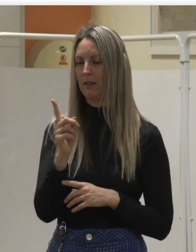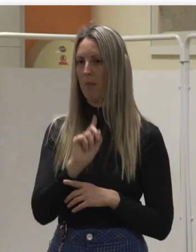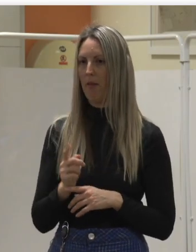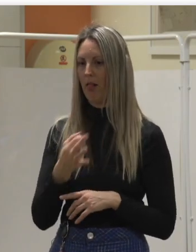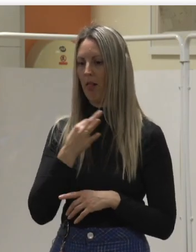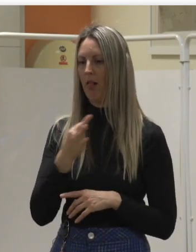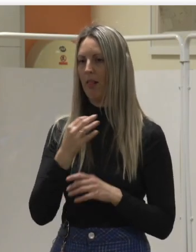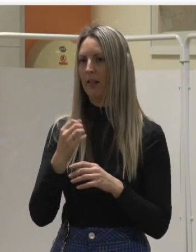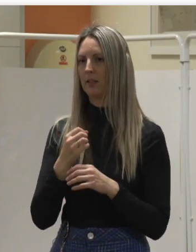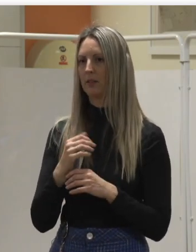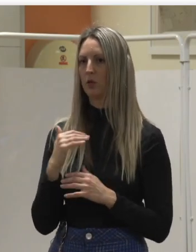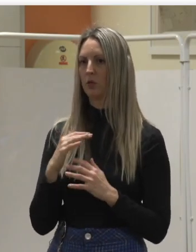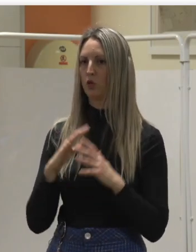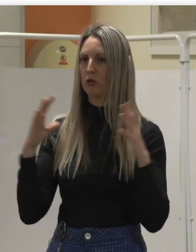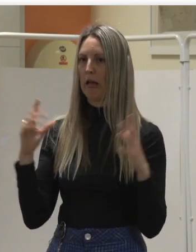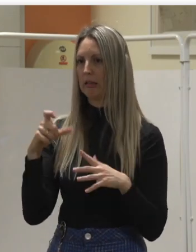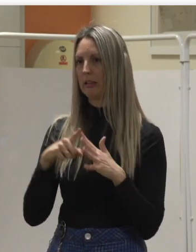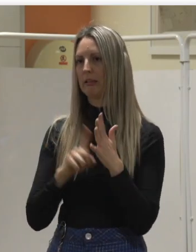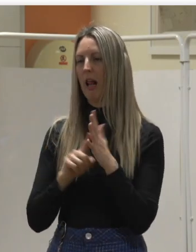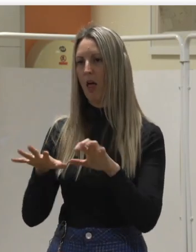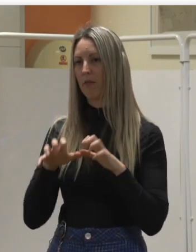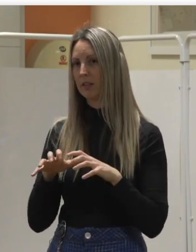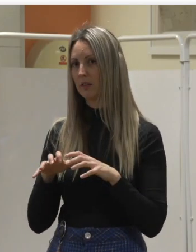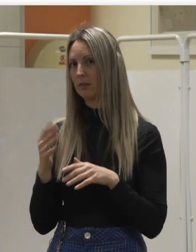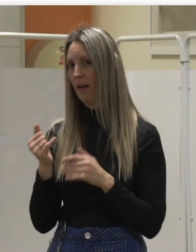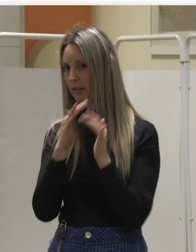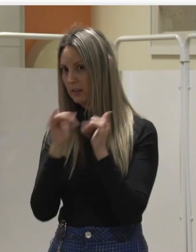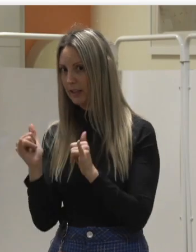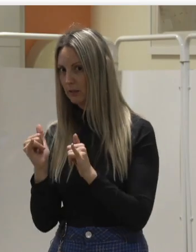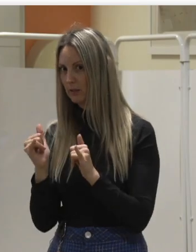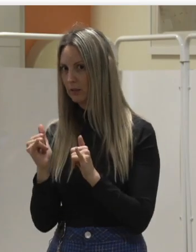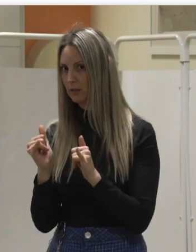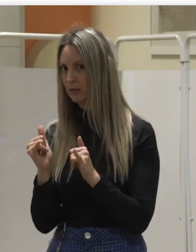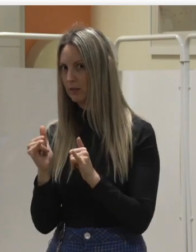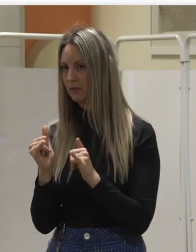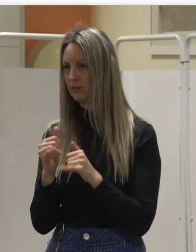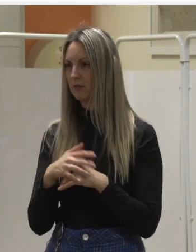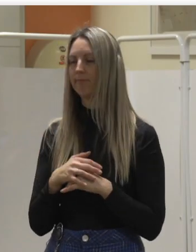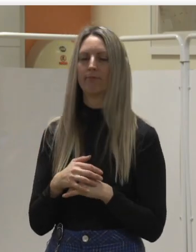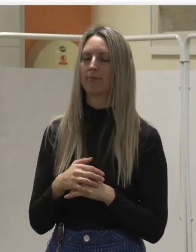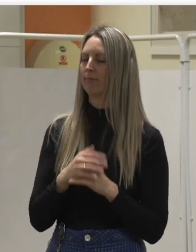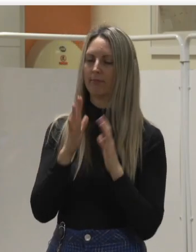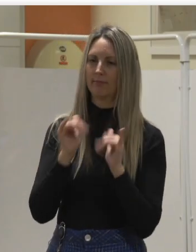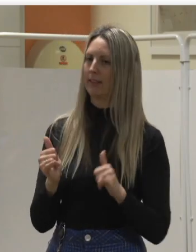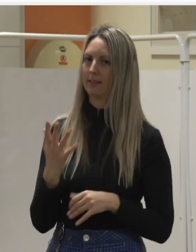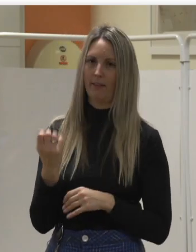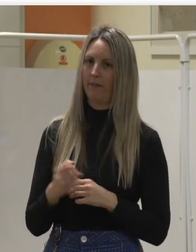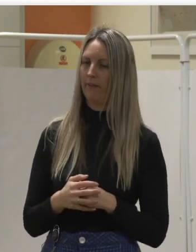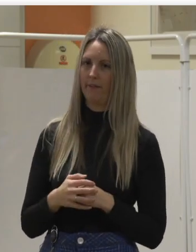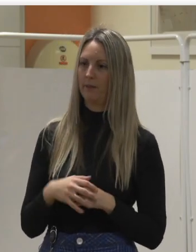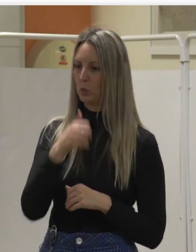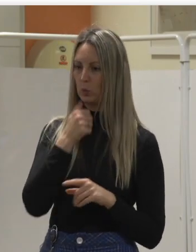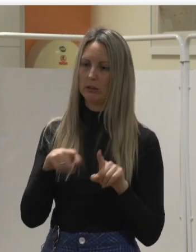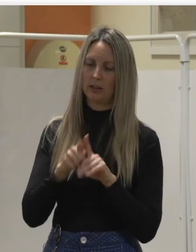there a specific test for that if someone... No, there is no specific test for giant cell arteritis. We use the same test as we use